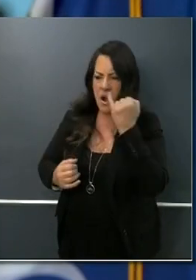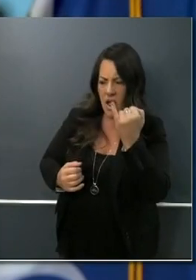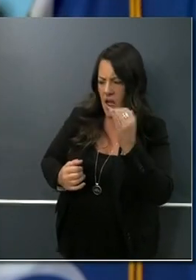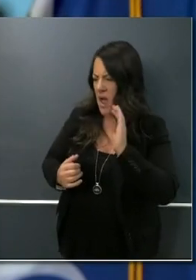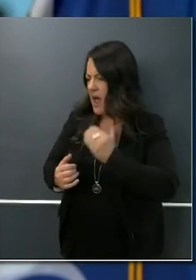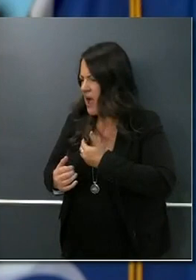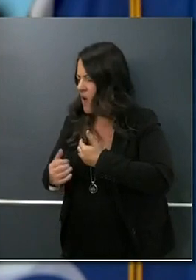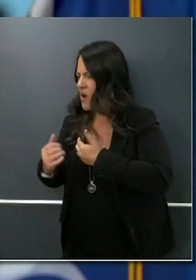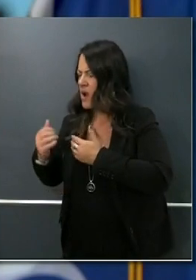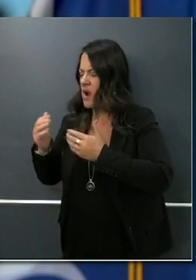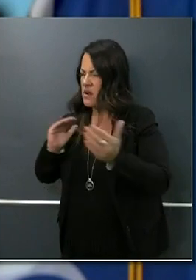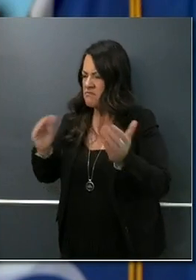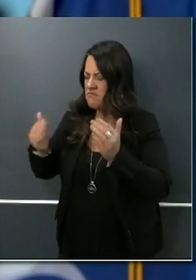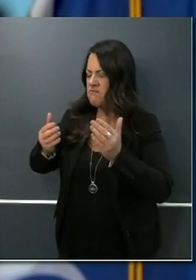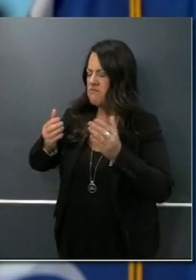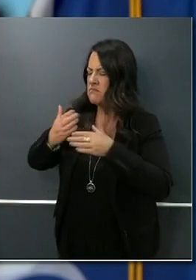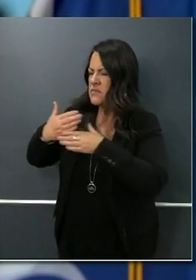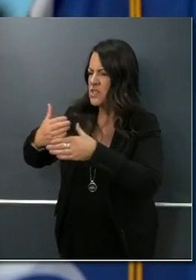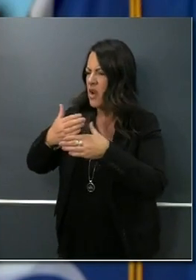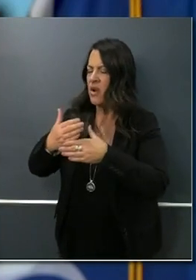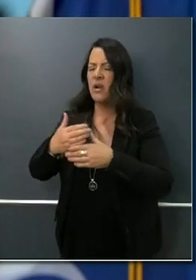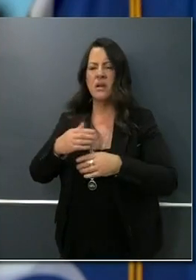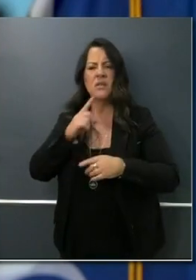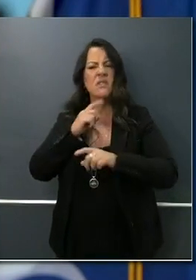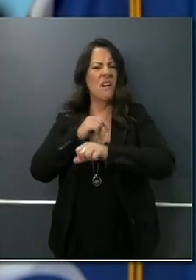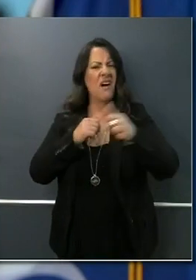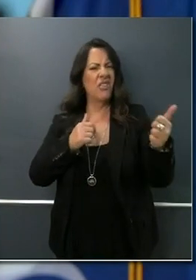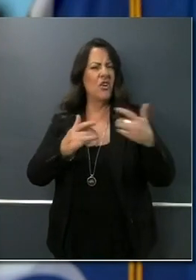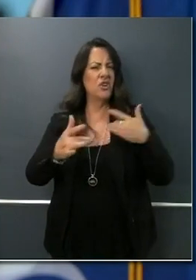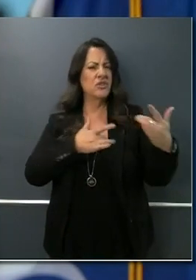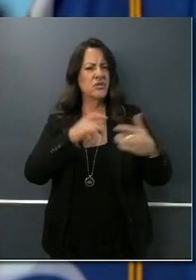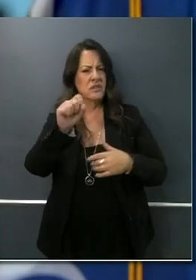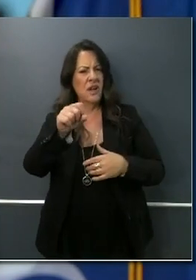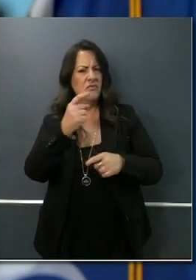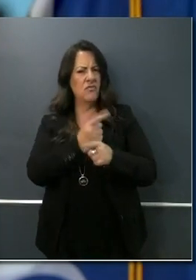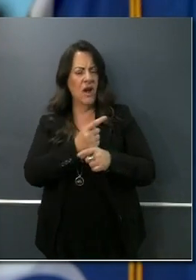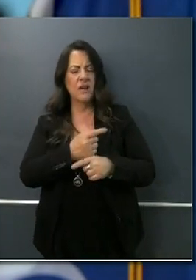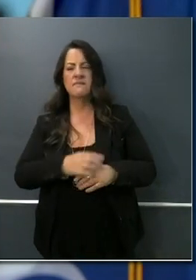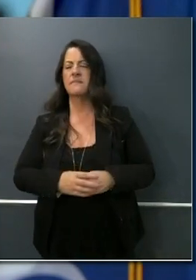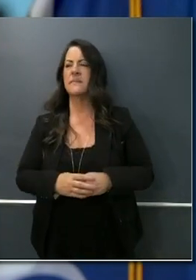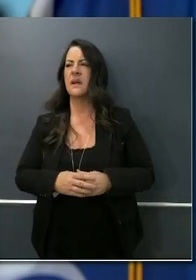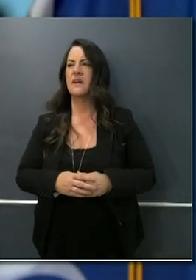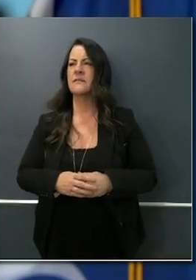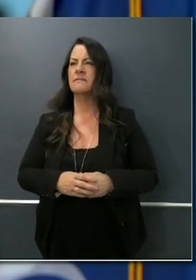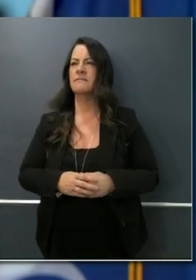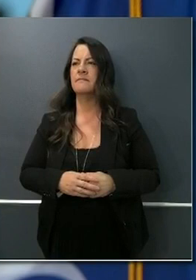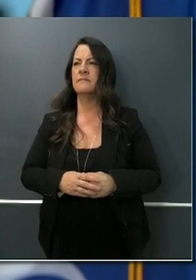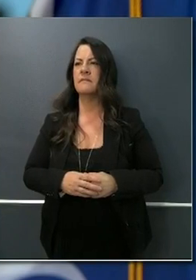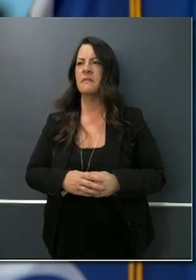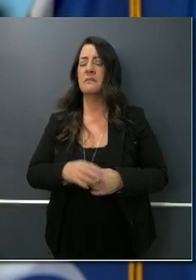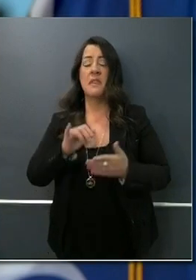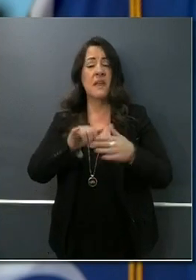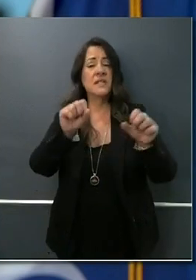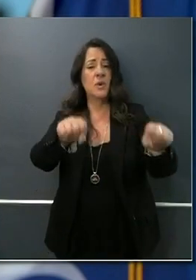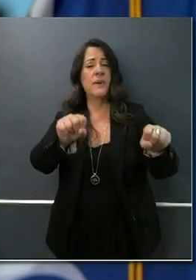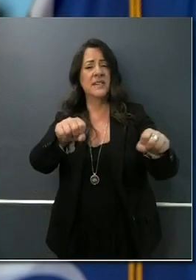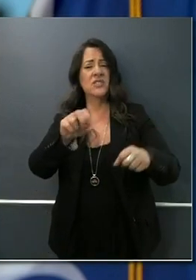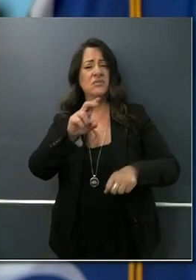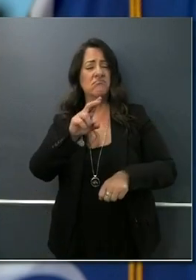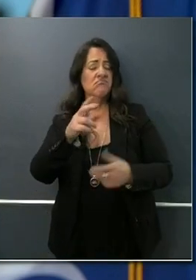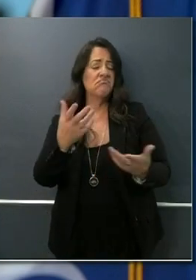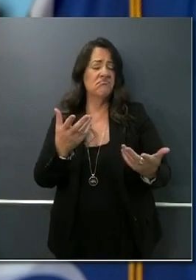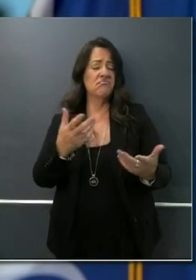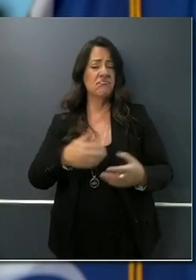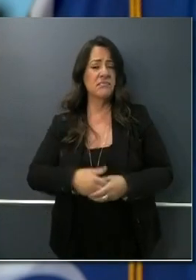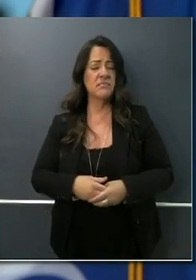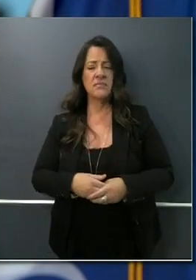different phase in this and there's other concerns, I imagine that's a scoping potential